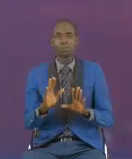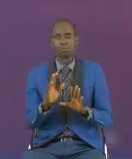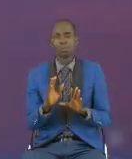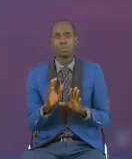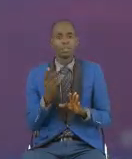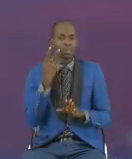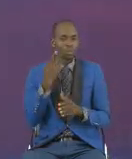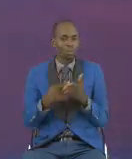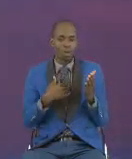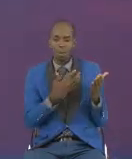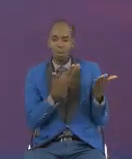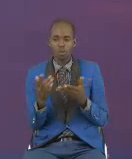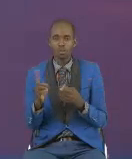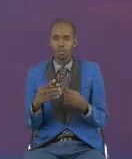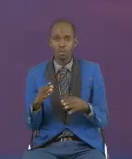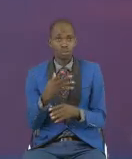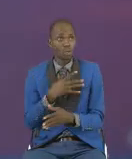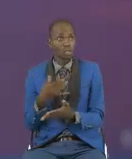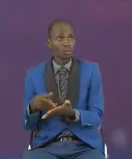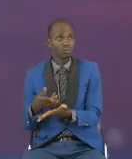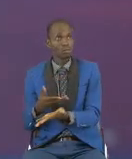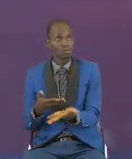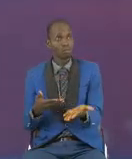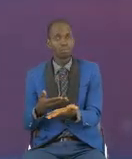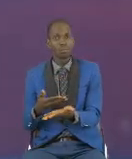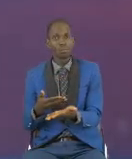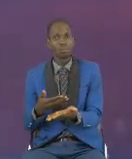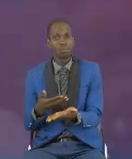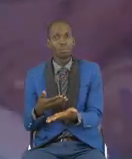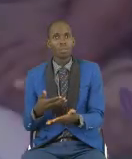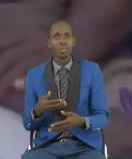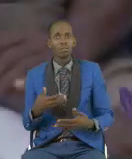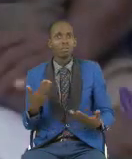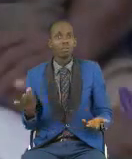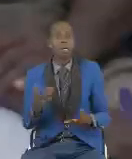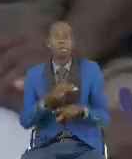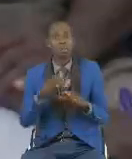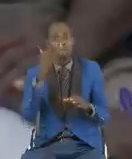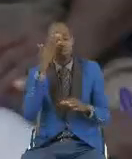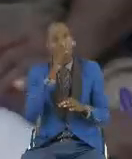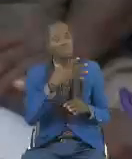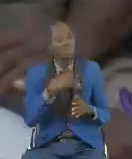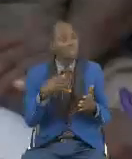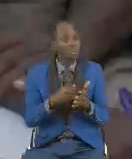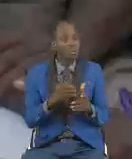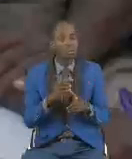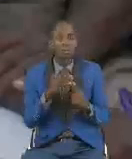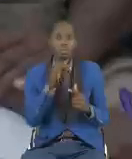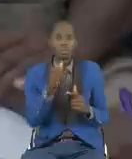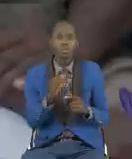commodity. Do you like it? He doesn't know whether he likes it or not. You have not told him what that thing will